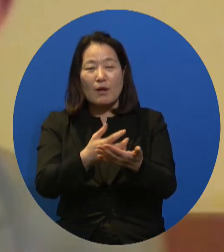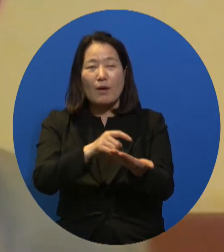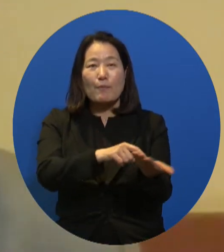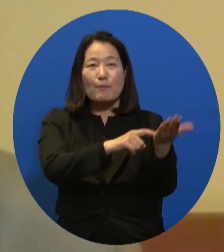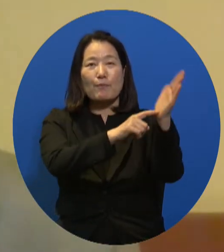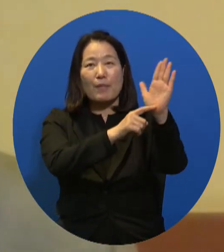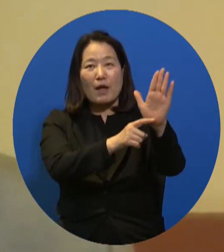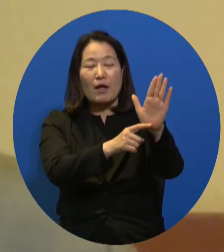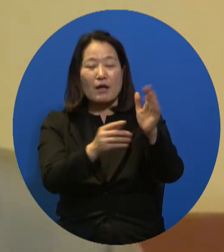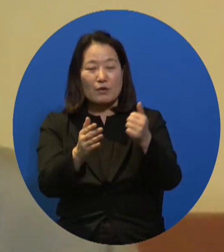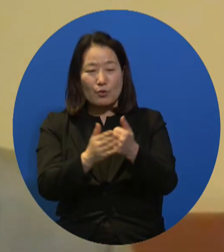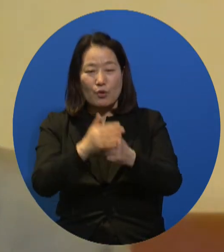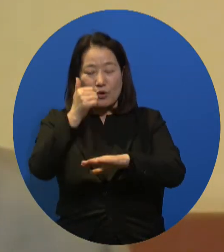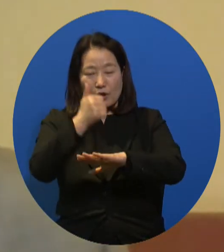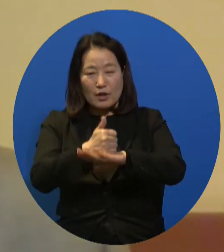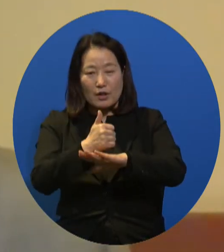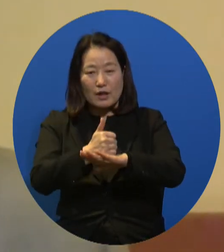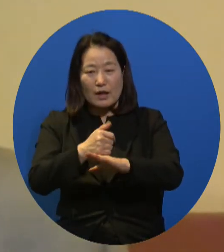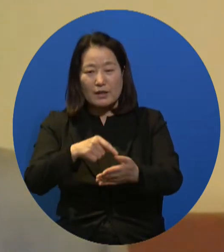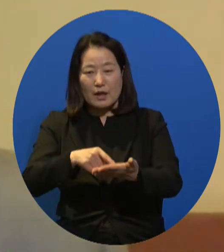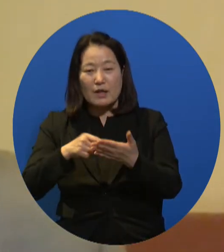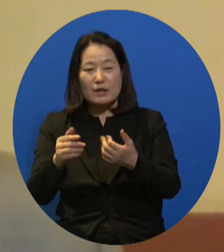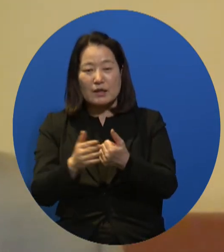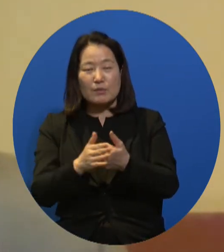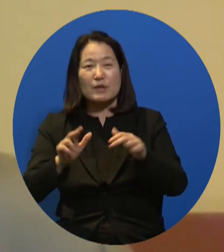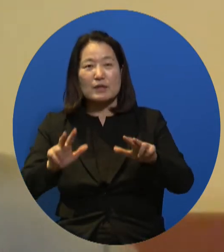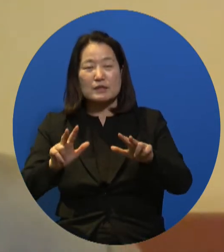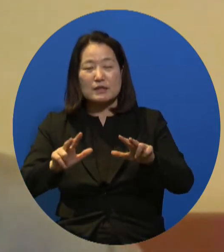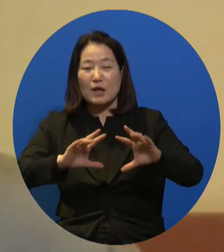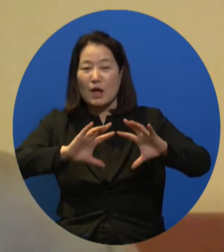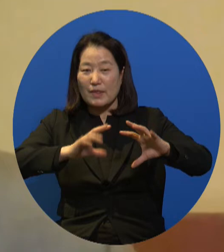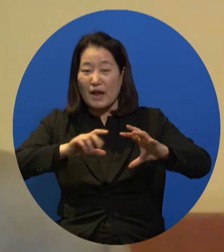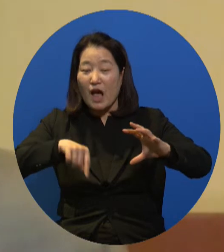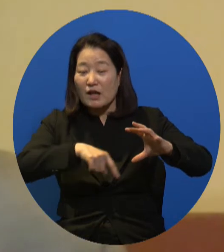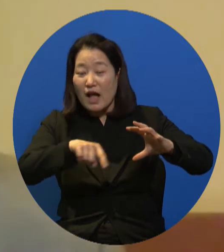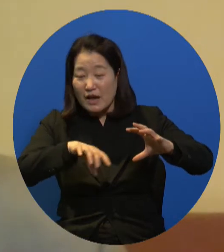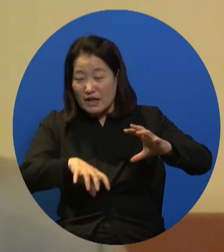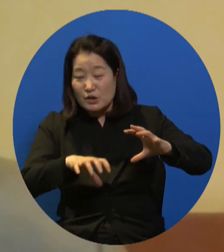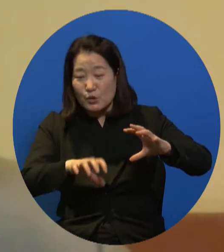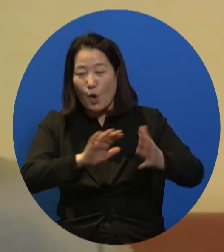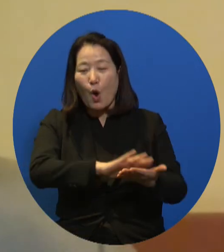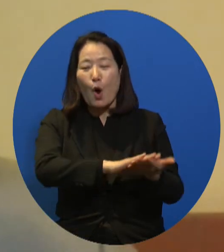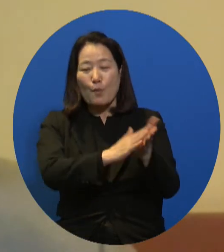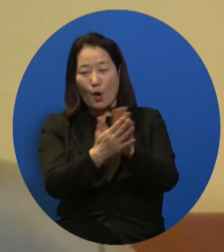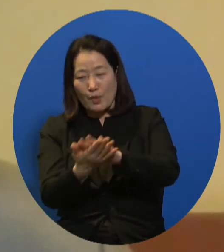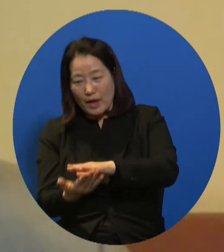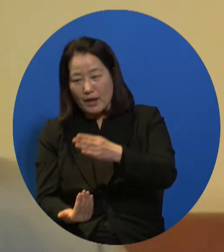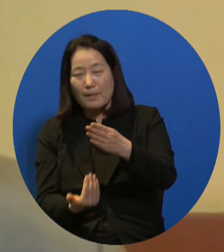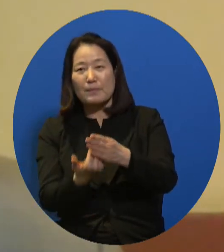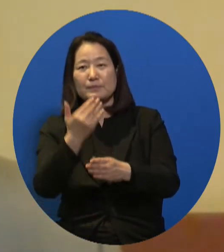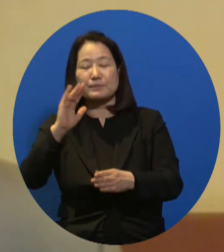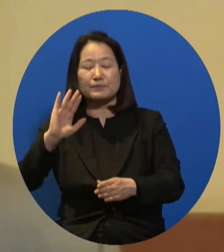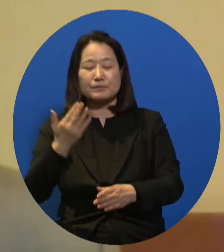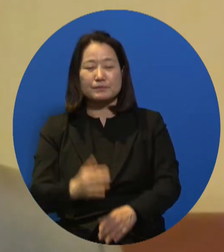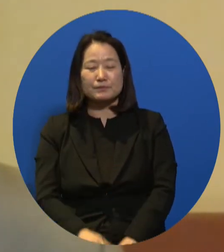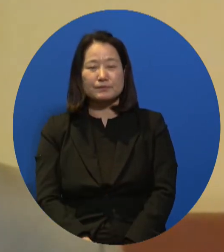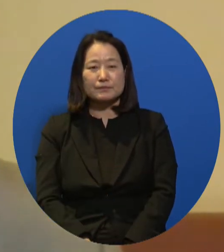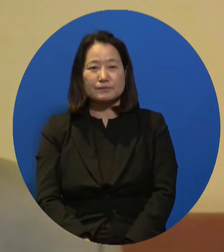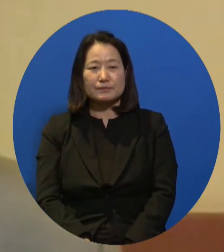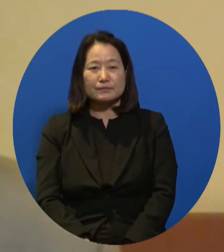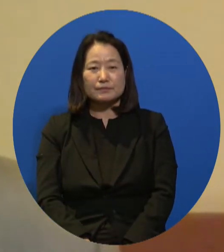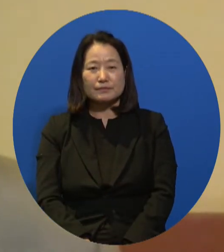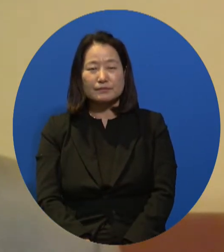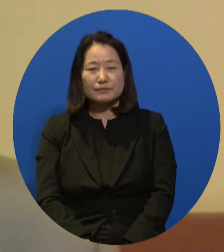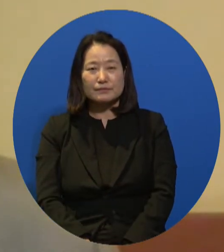may eventually start changing course. There are also some wider ramifications. Many other countries